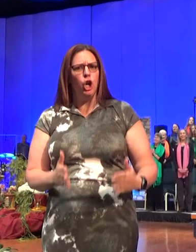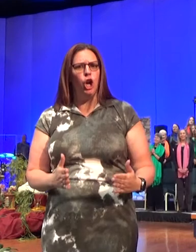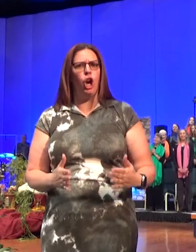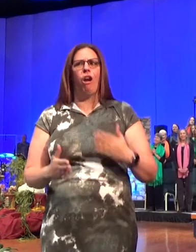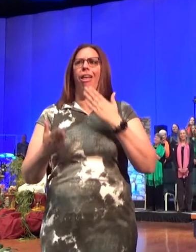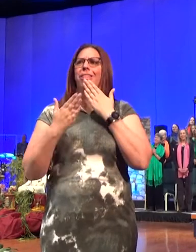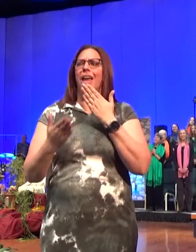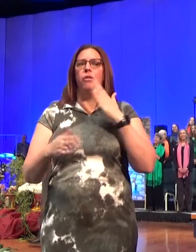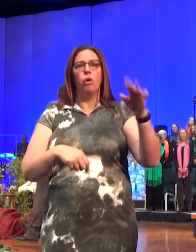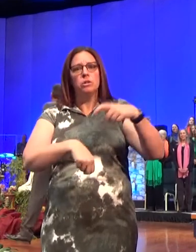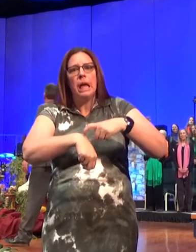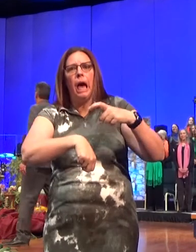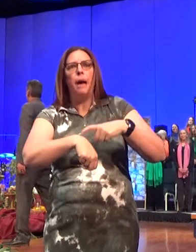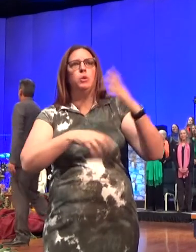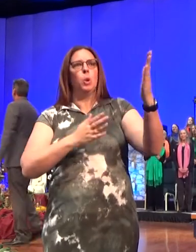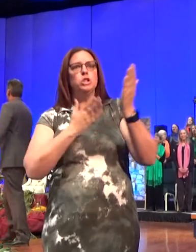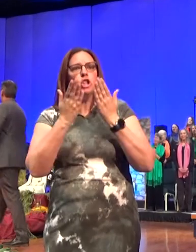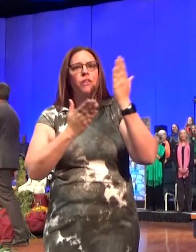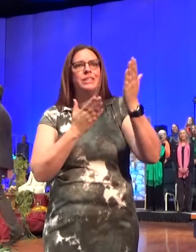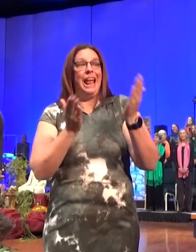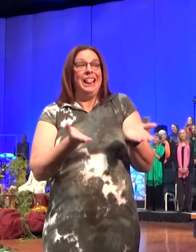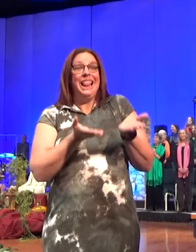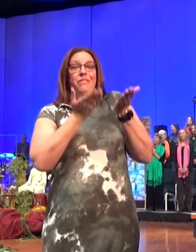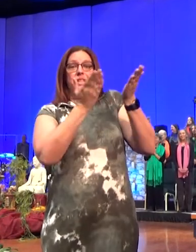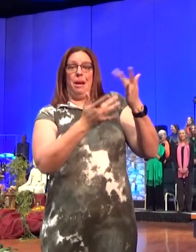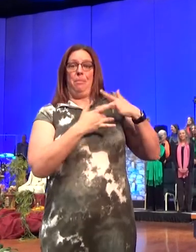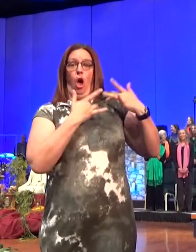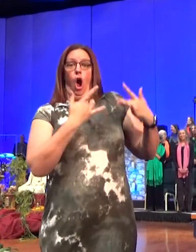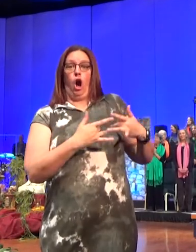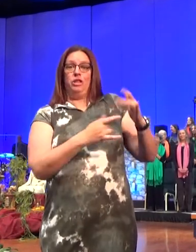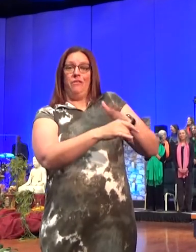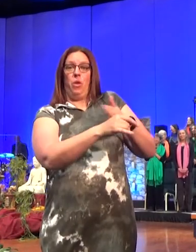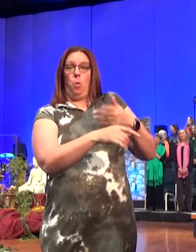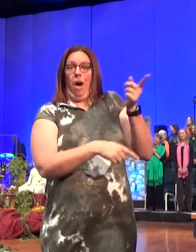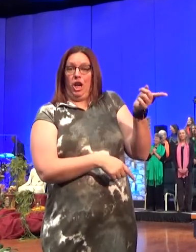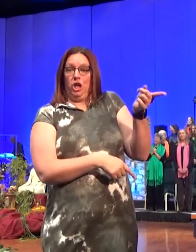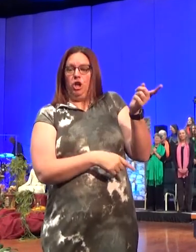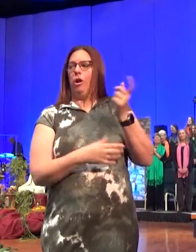our hearts, choir. Thank you, Mile High Band.